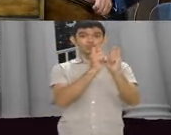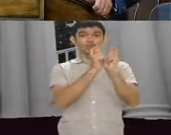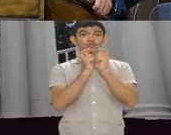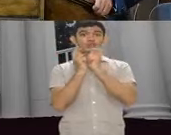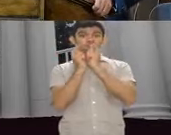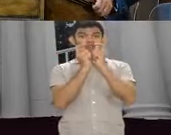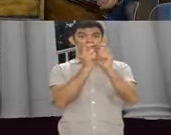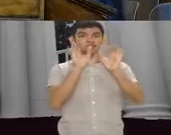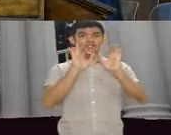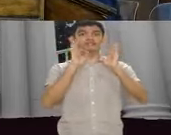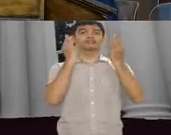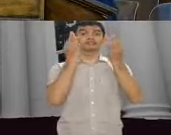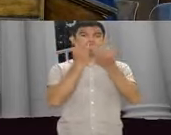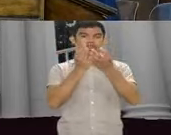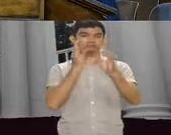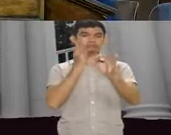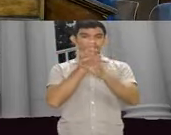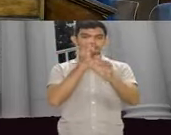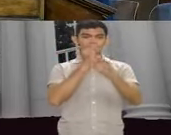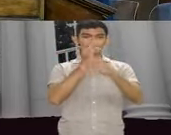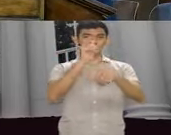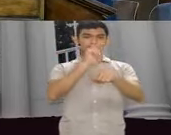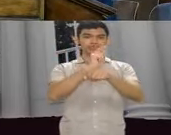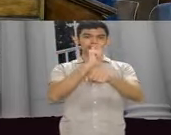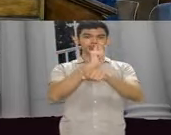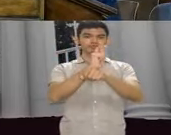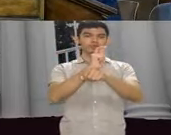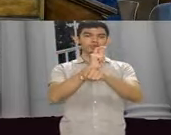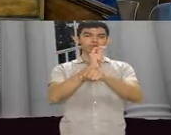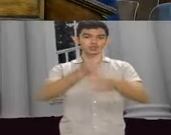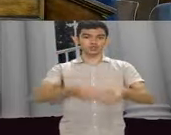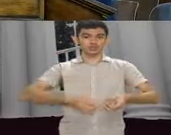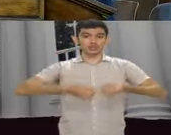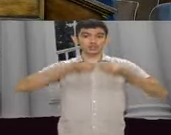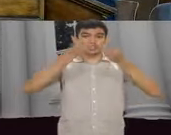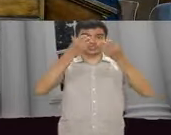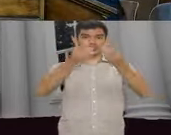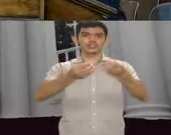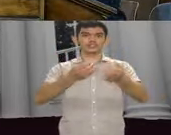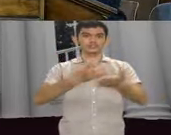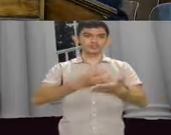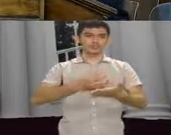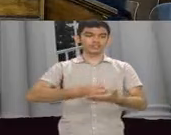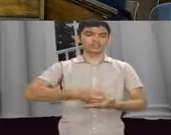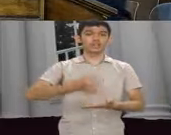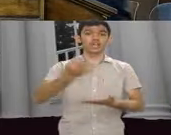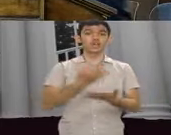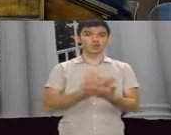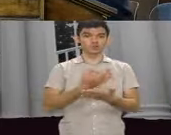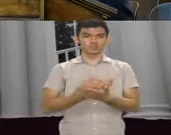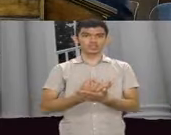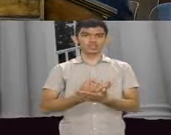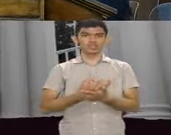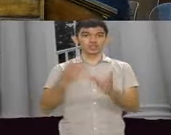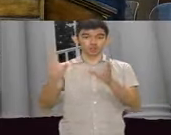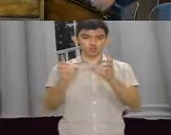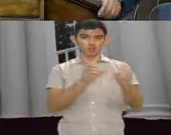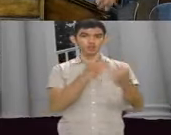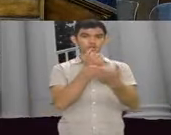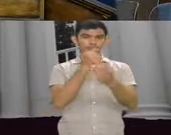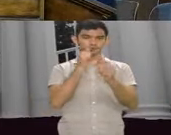pamilya. Of course, they were faithful in the temple. They gave tithes. They offered. They did